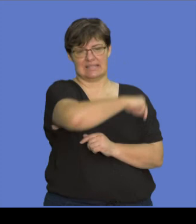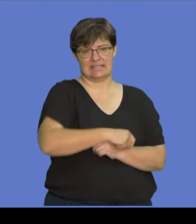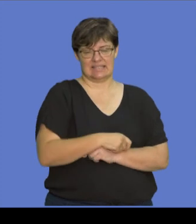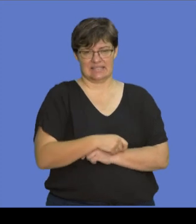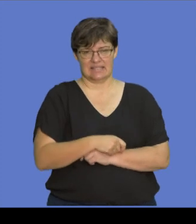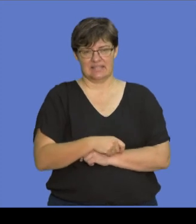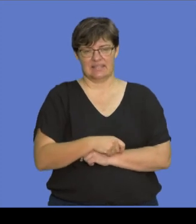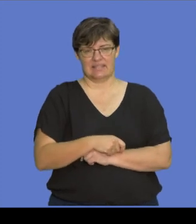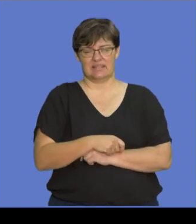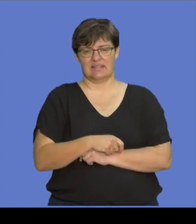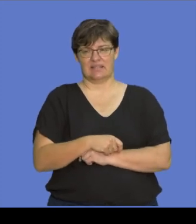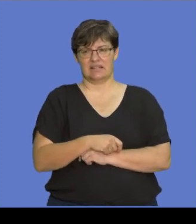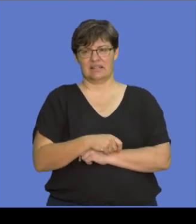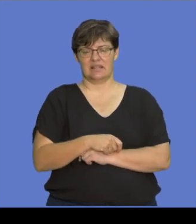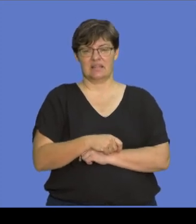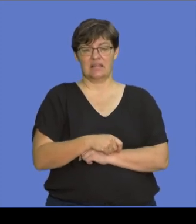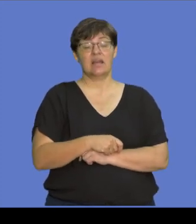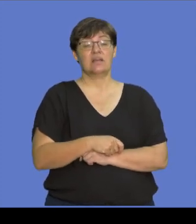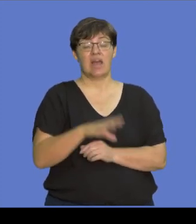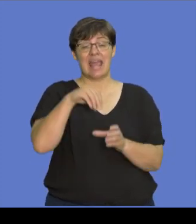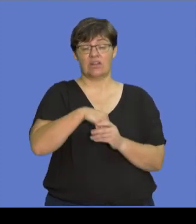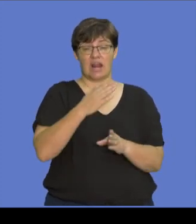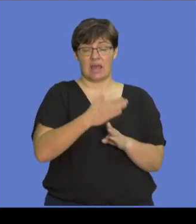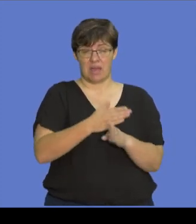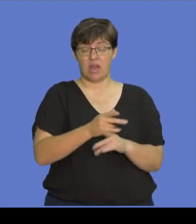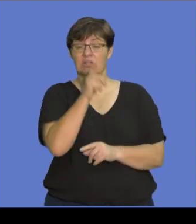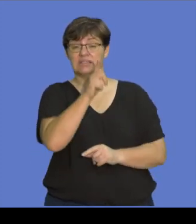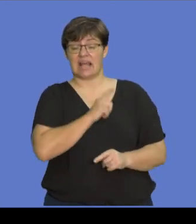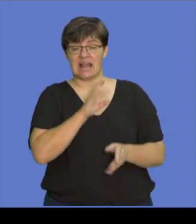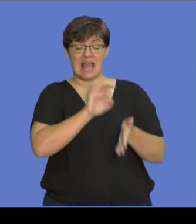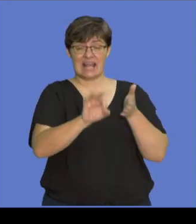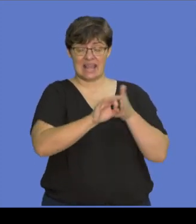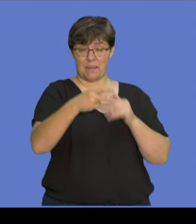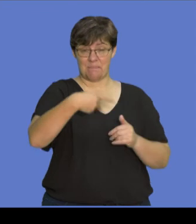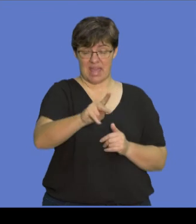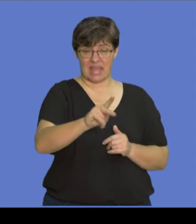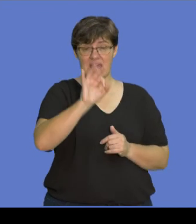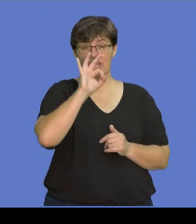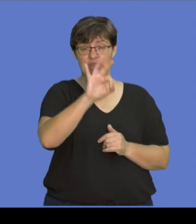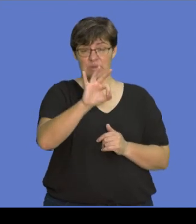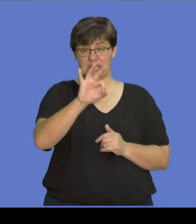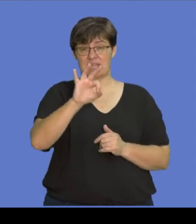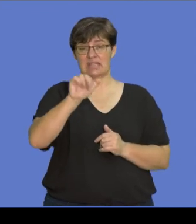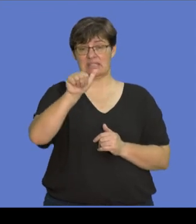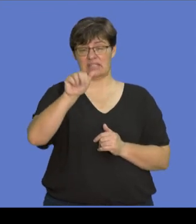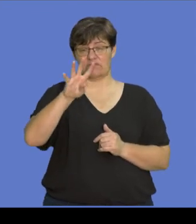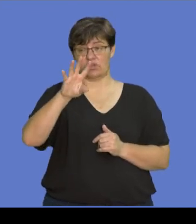here we go. With regards to indirect labor, you are told the cleaner was paid 3,640, and this has to